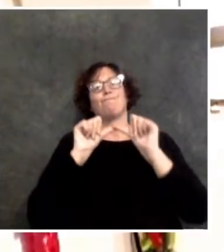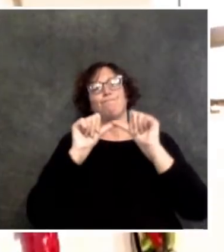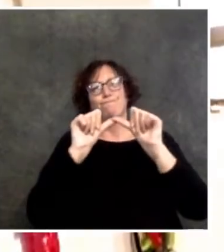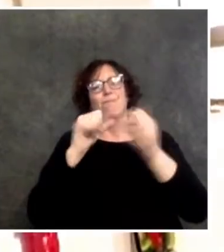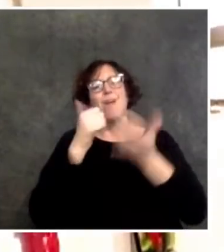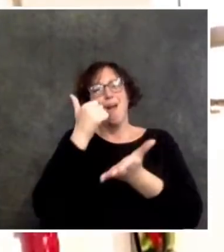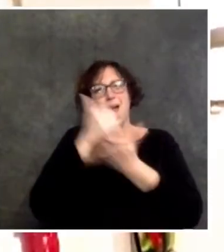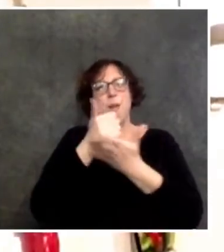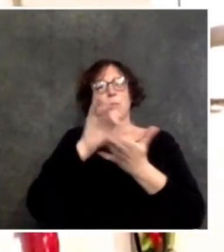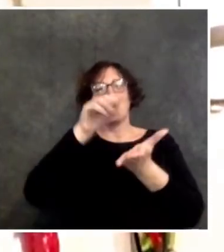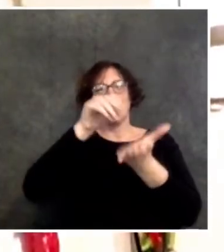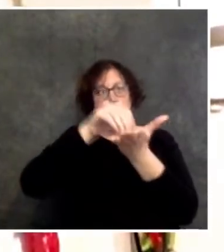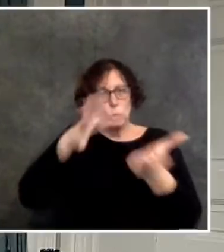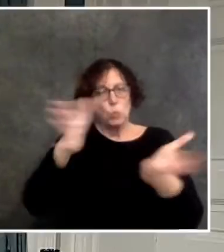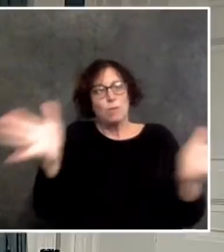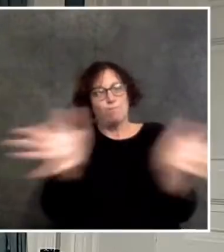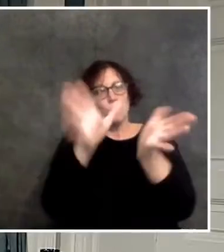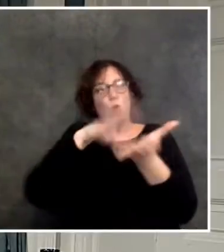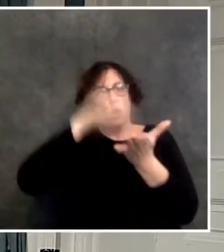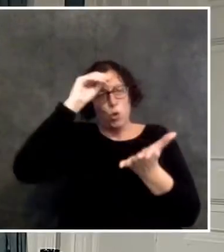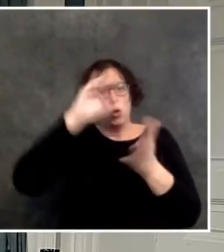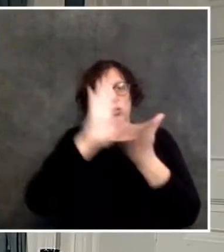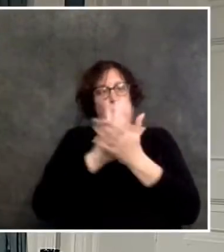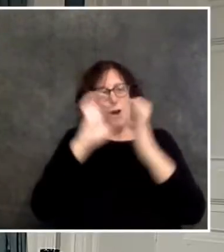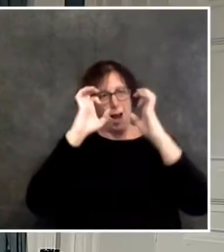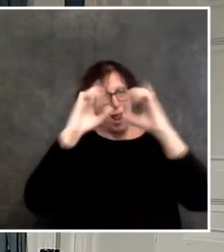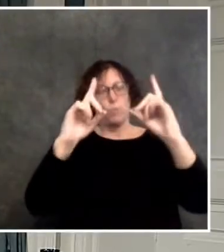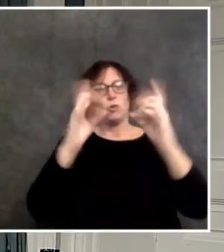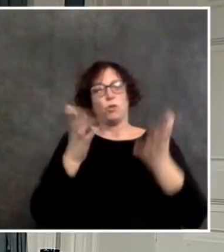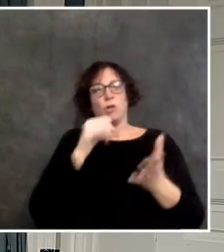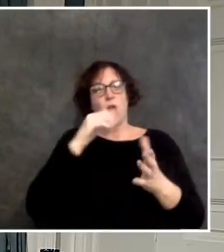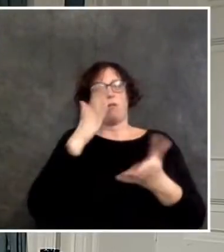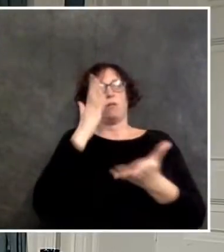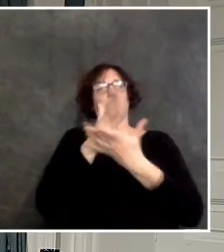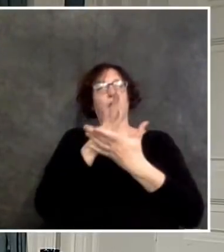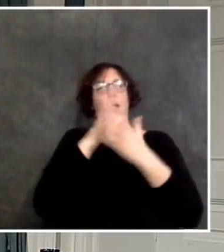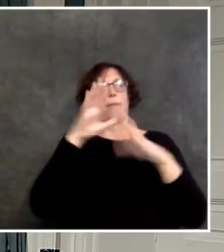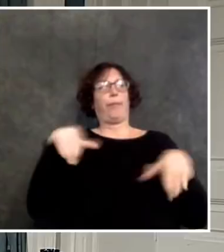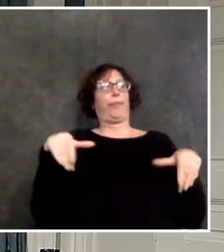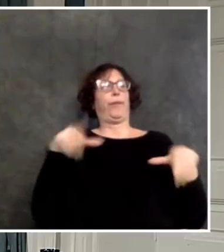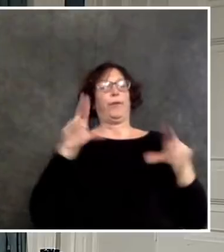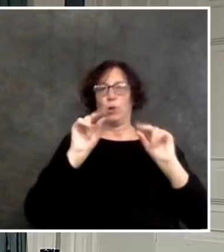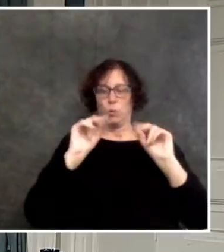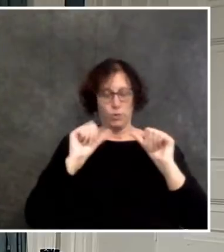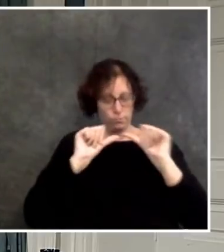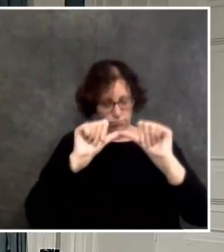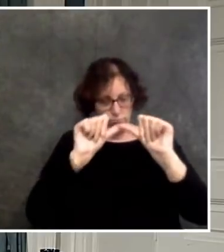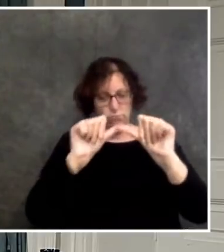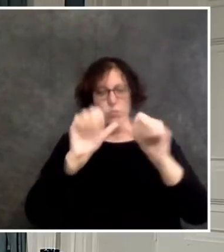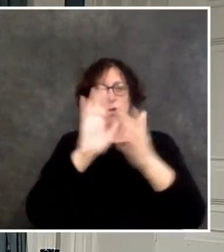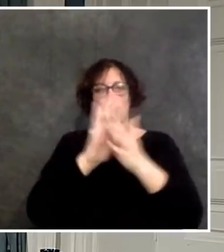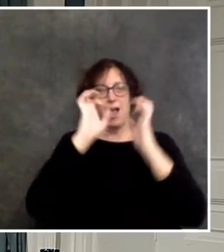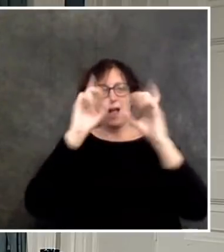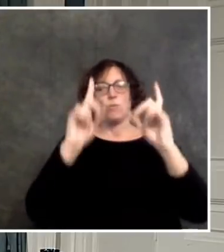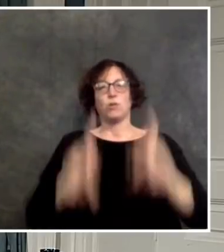week. Thank you. Next, we have Deborah Lee from Manhattan Times News, Bronx Free Press.